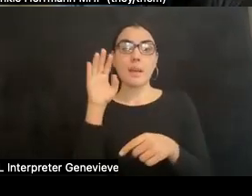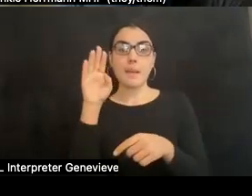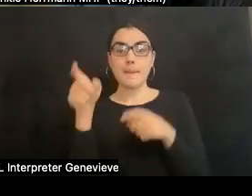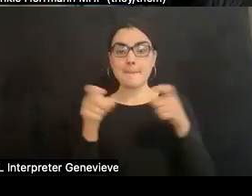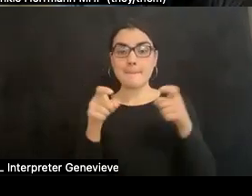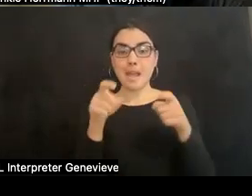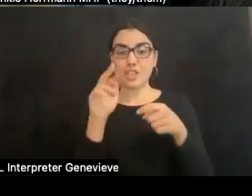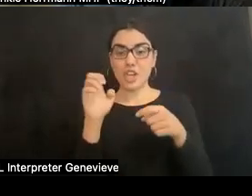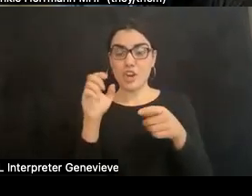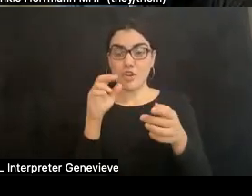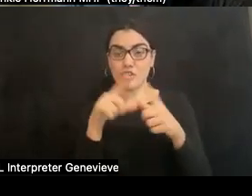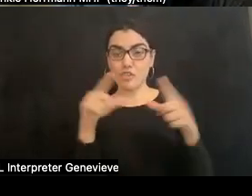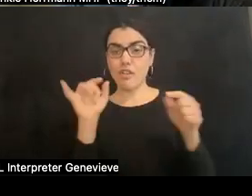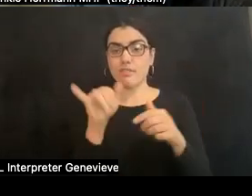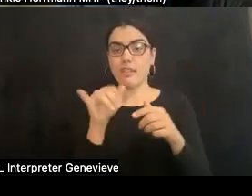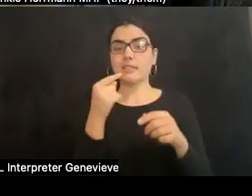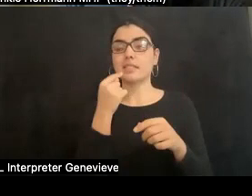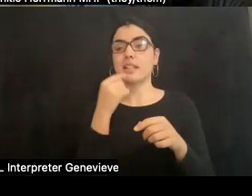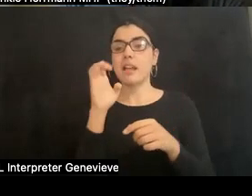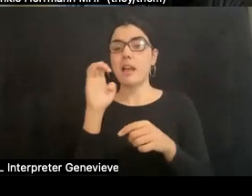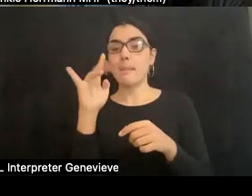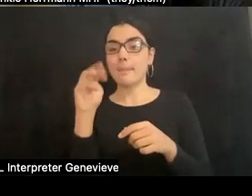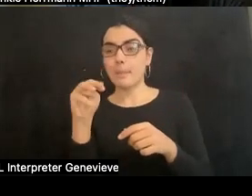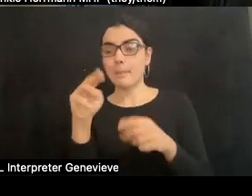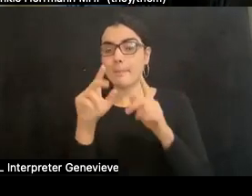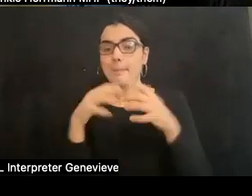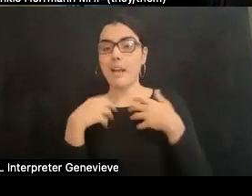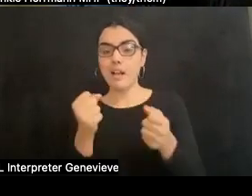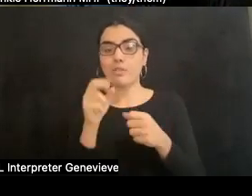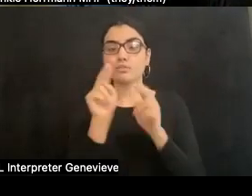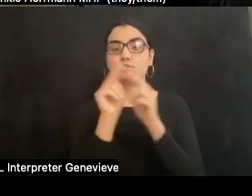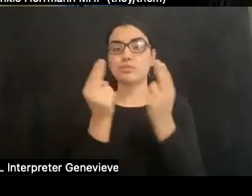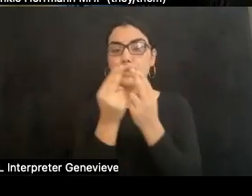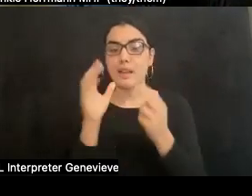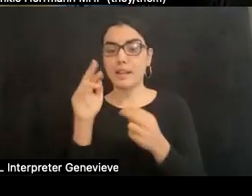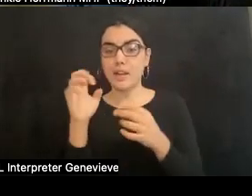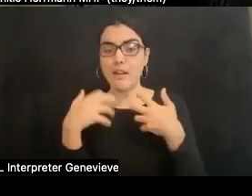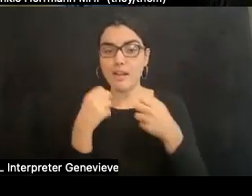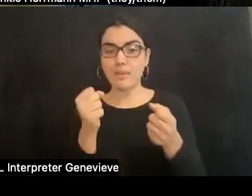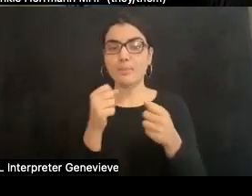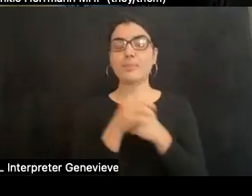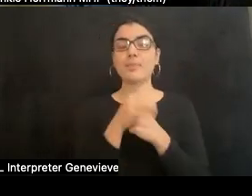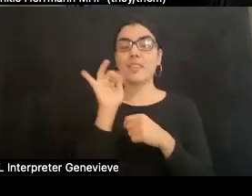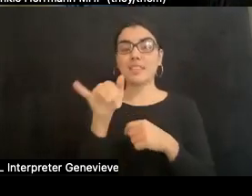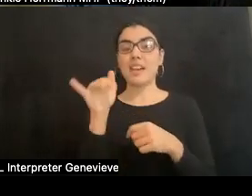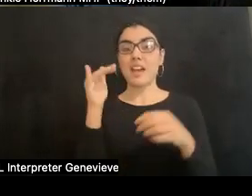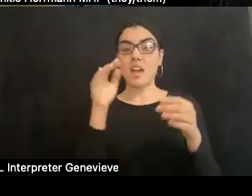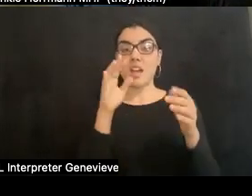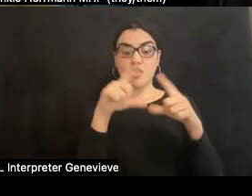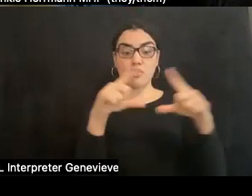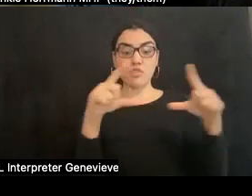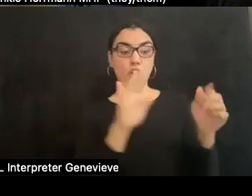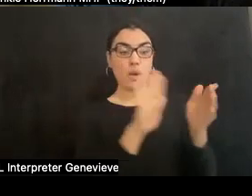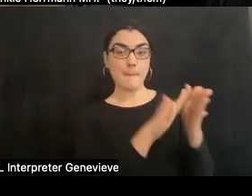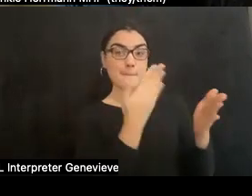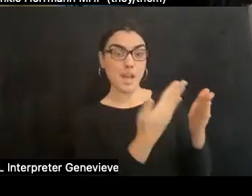like Emblem Health, United Care Health, Metro Plus, Empire, or something. That will have a member services number on the back. That's the